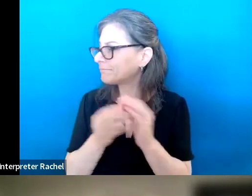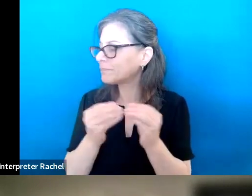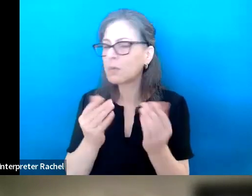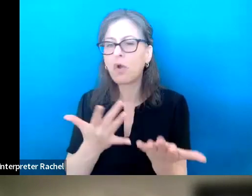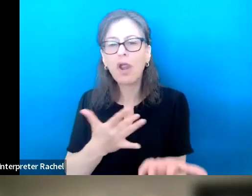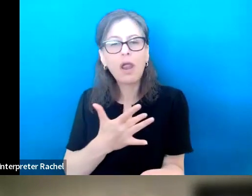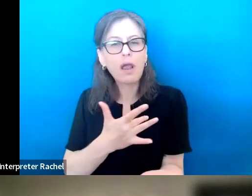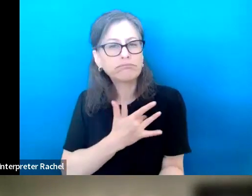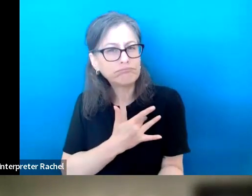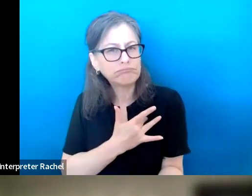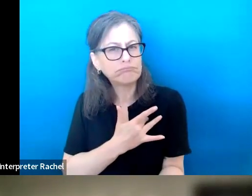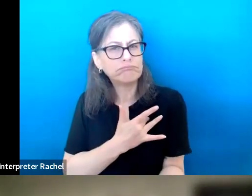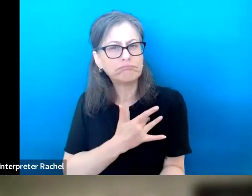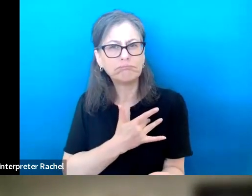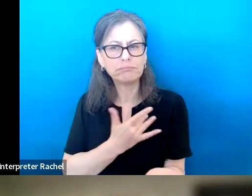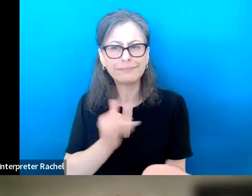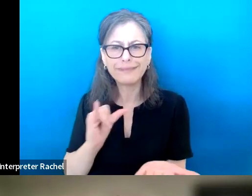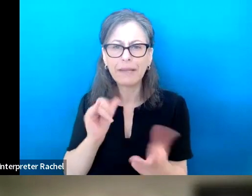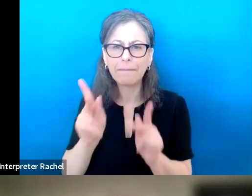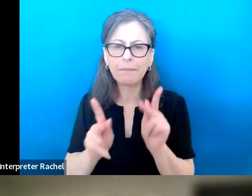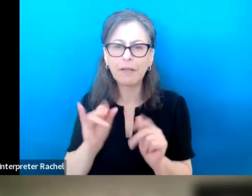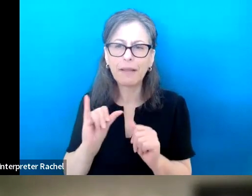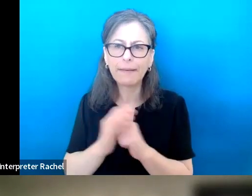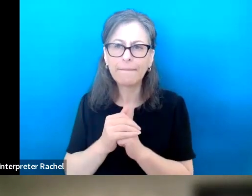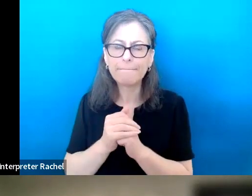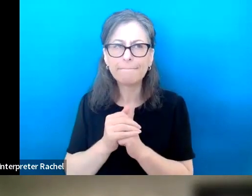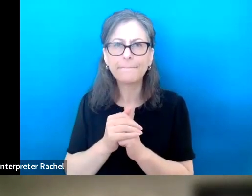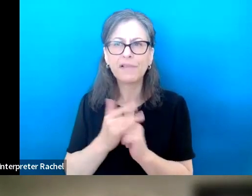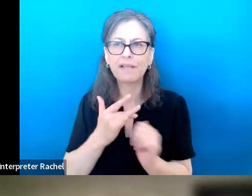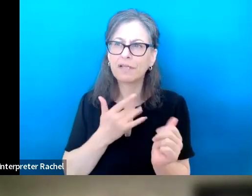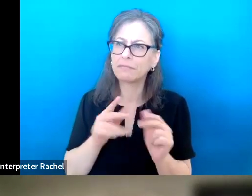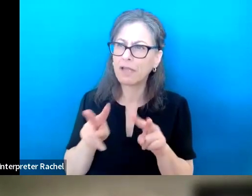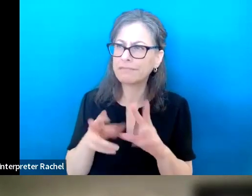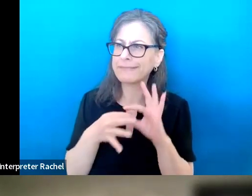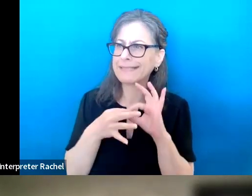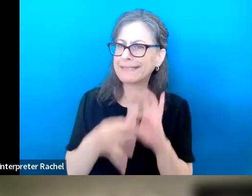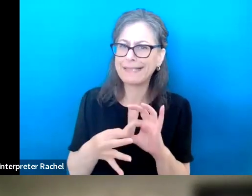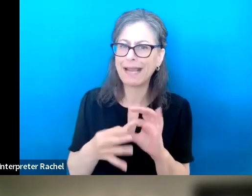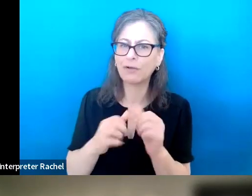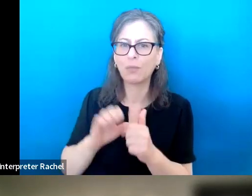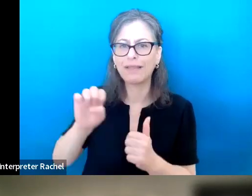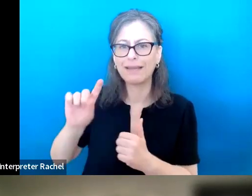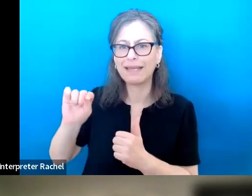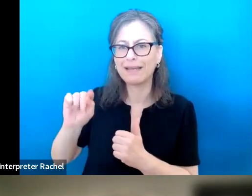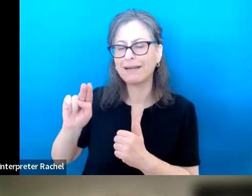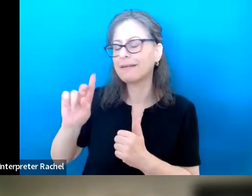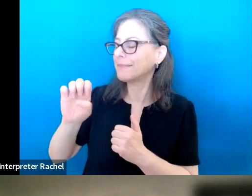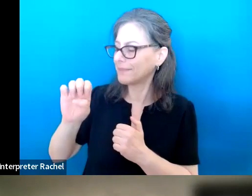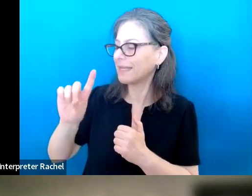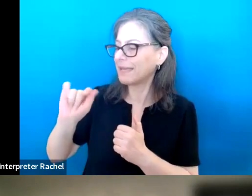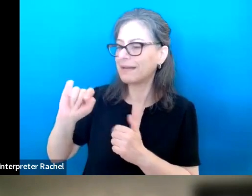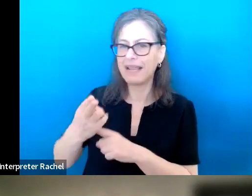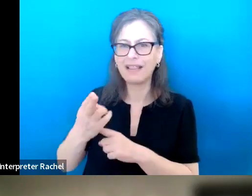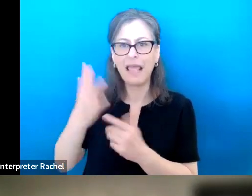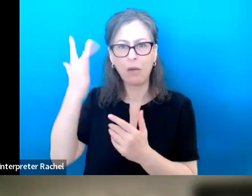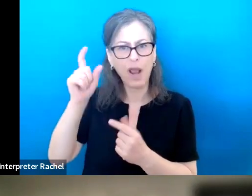heartfelt. It's almost, people have connected so immediately with Edith and why her need to